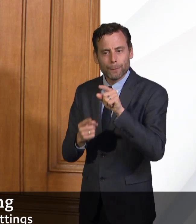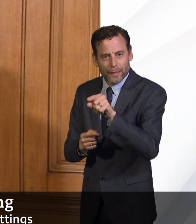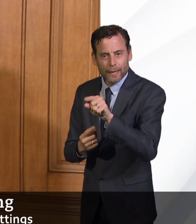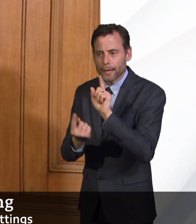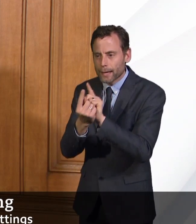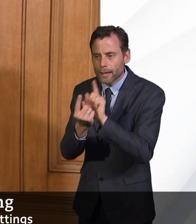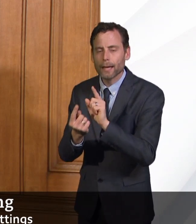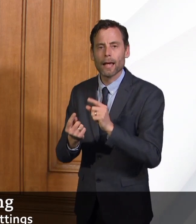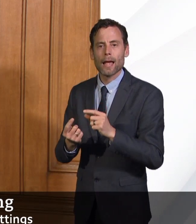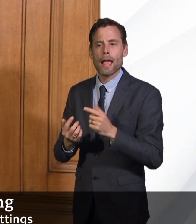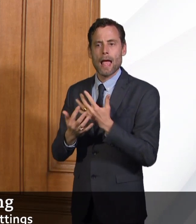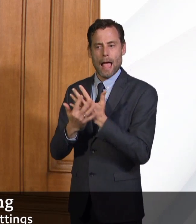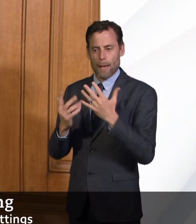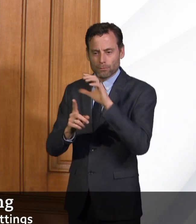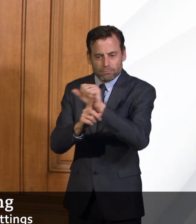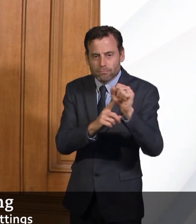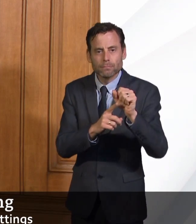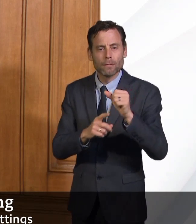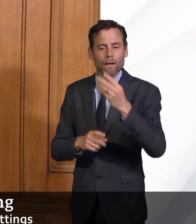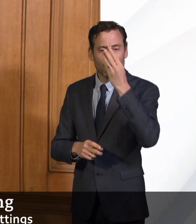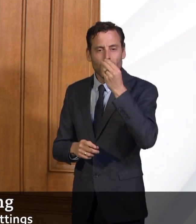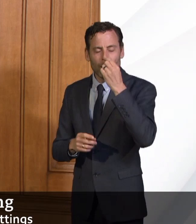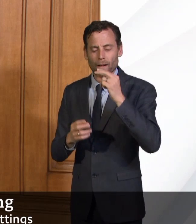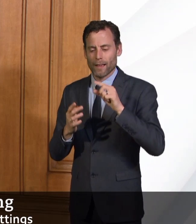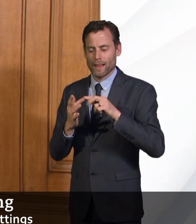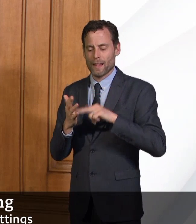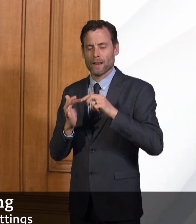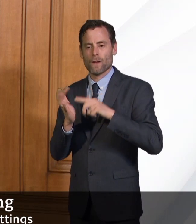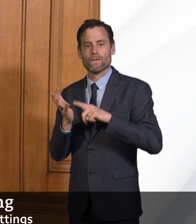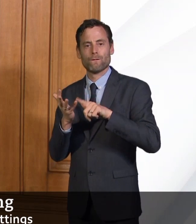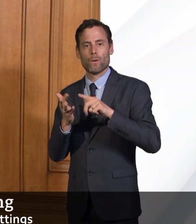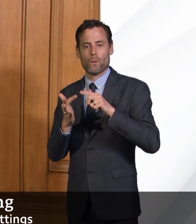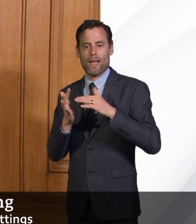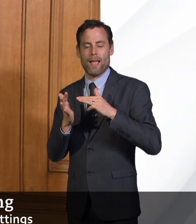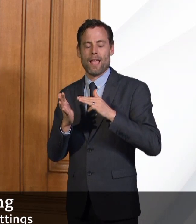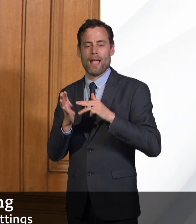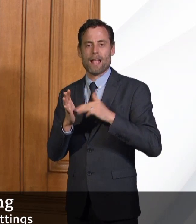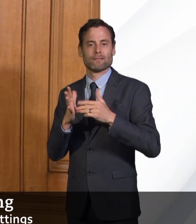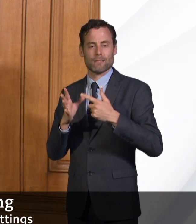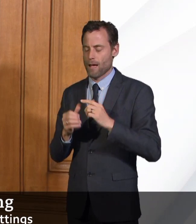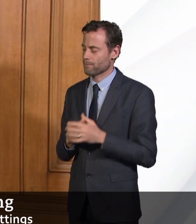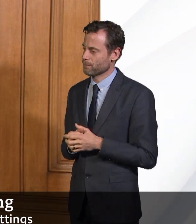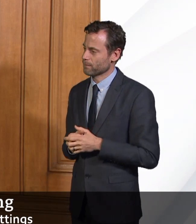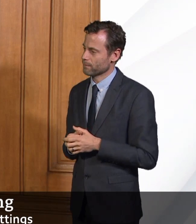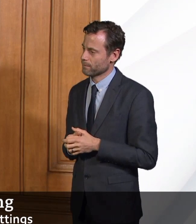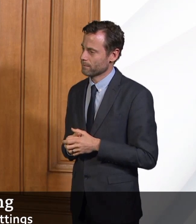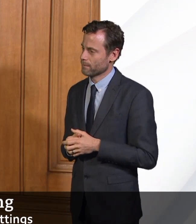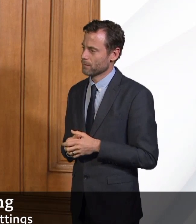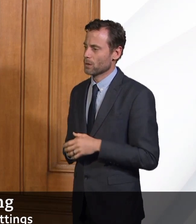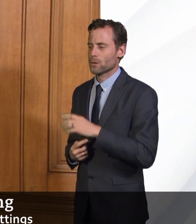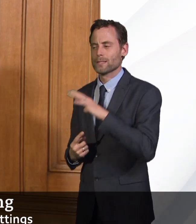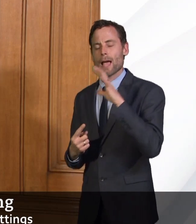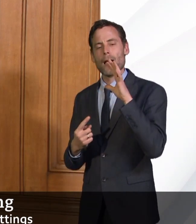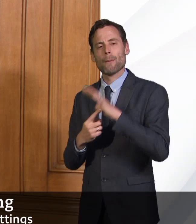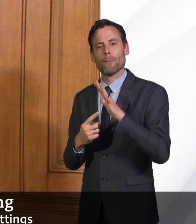testing positive for influenza. So there are well-established surveillance processes, and I think the key going forward will be to ensure